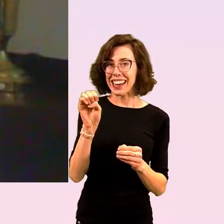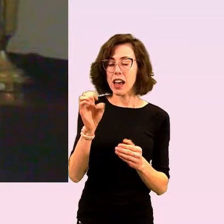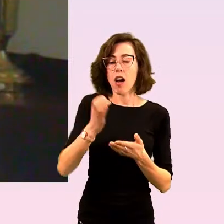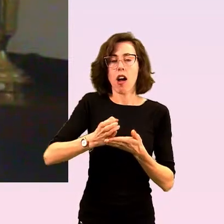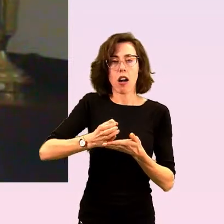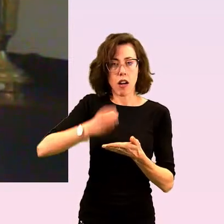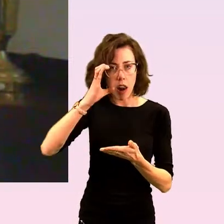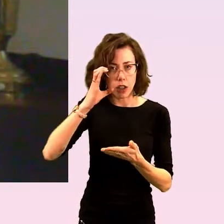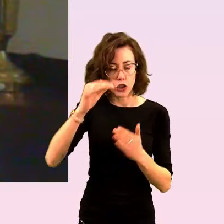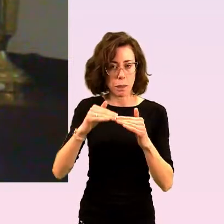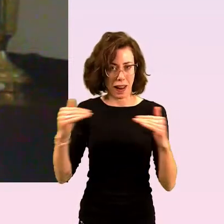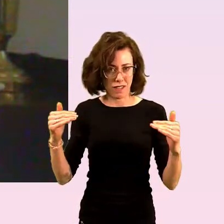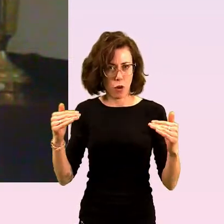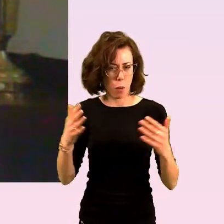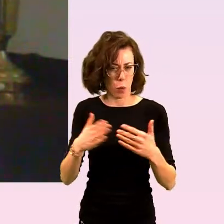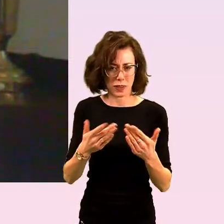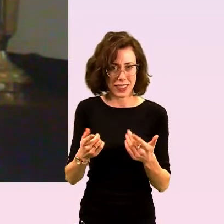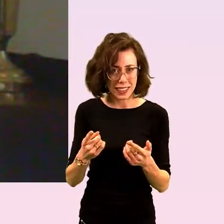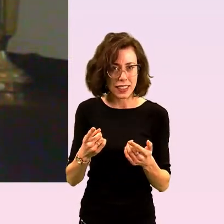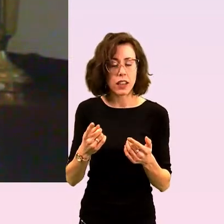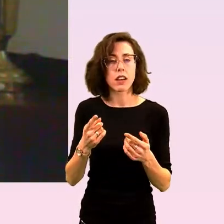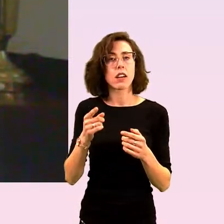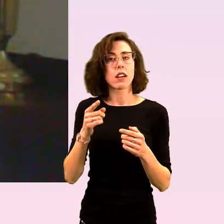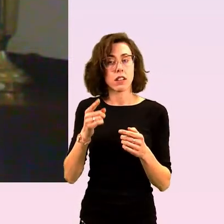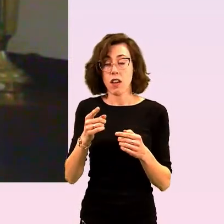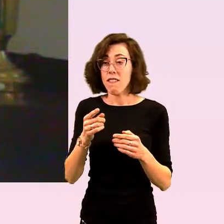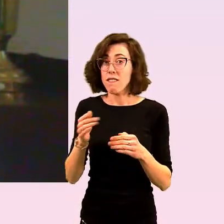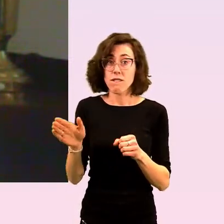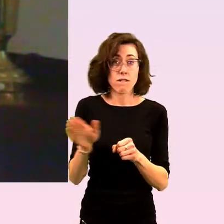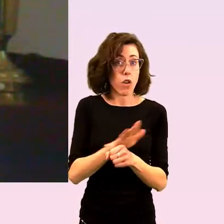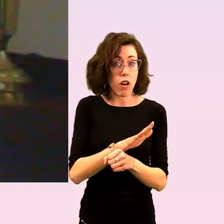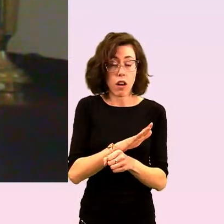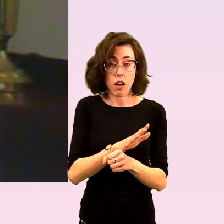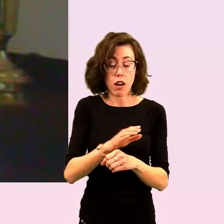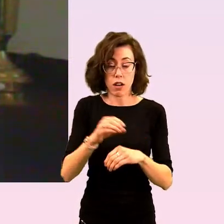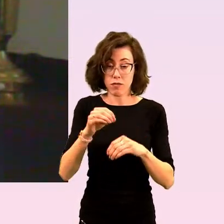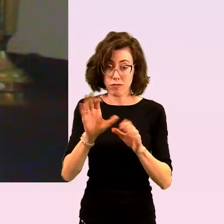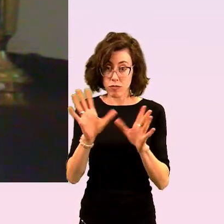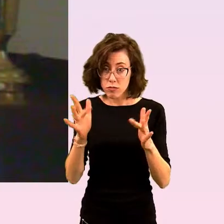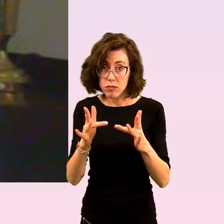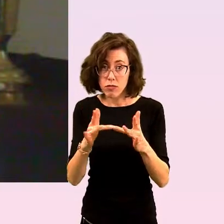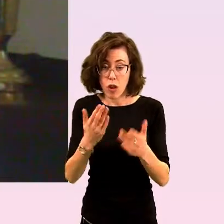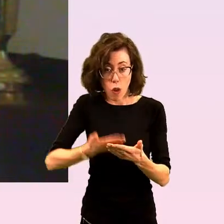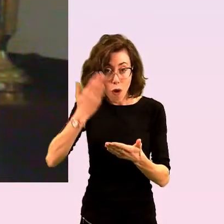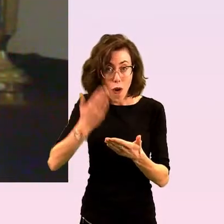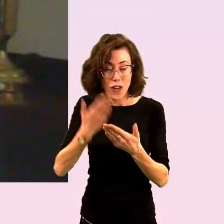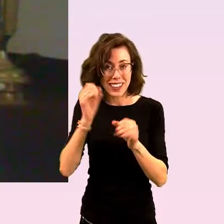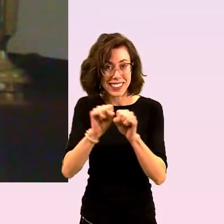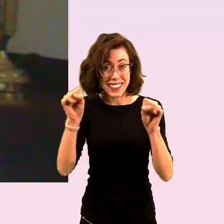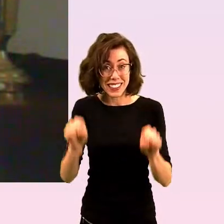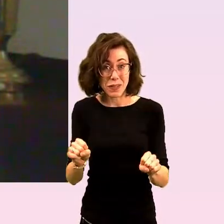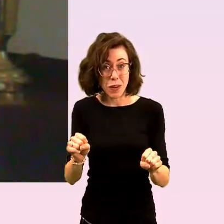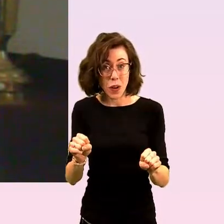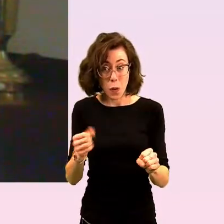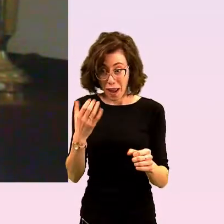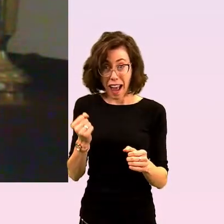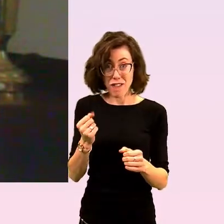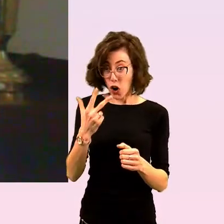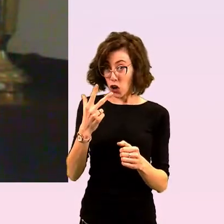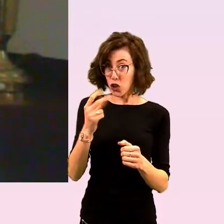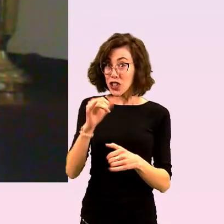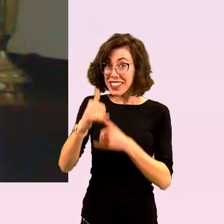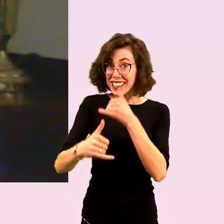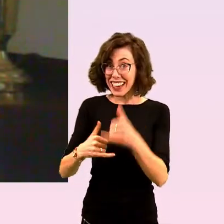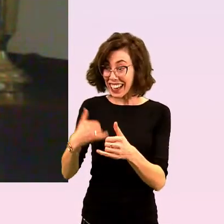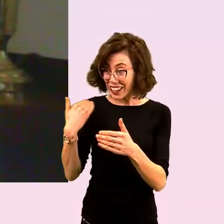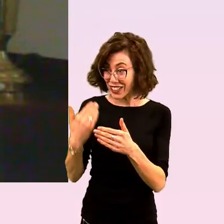the eCollege platform is a completely online learning system. It's actually been around for 30 years, which I find